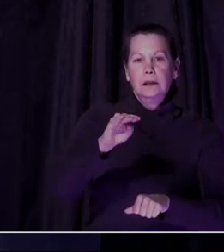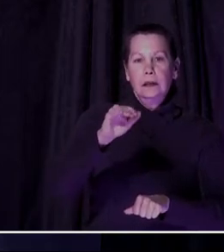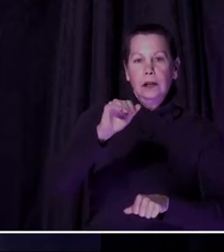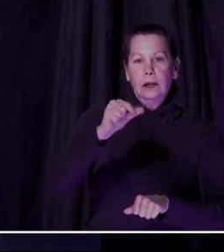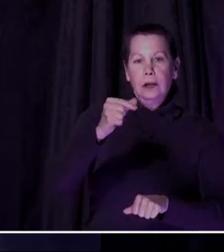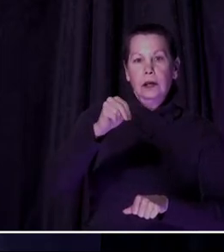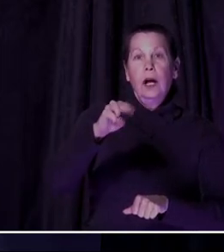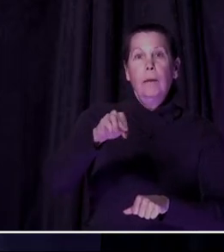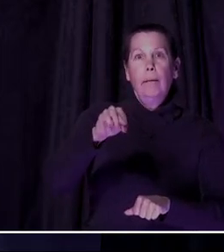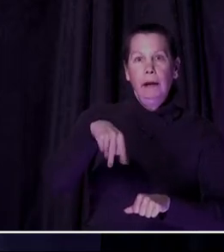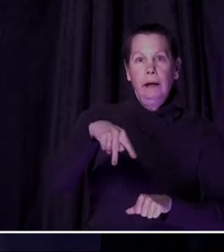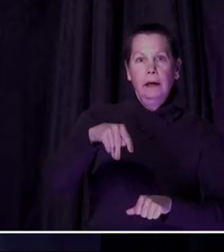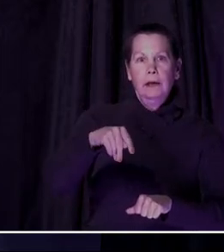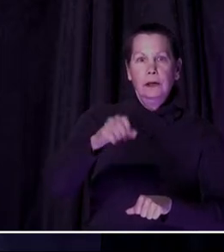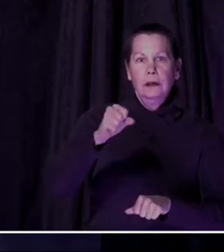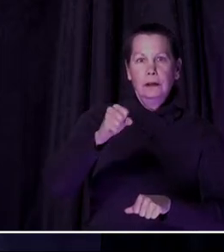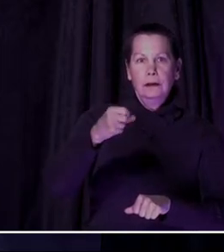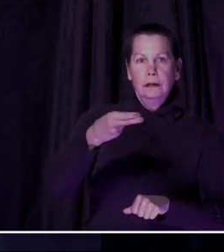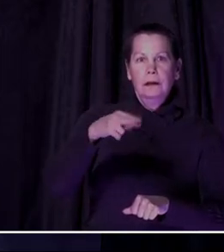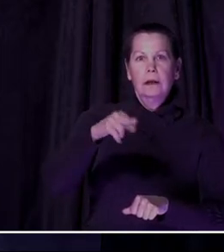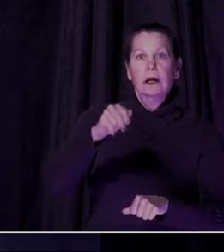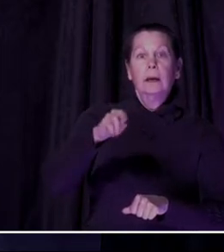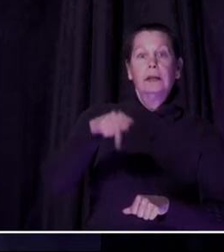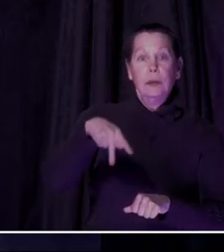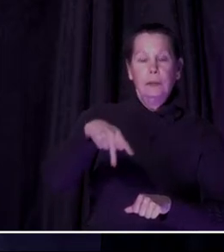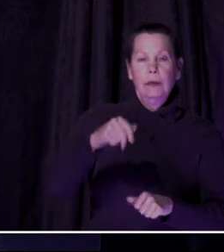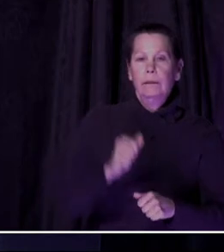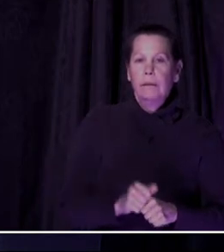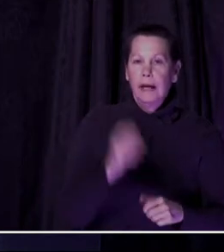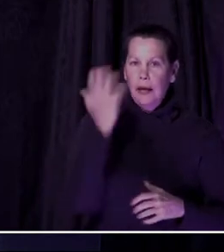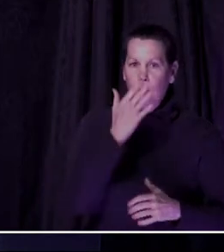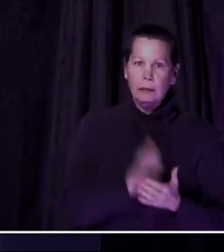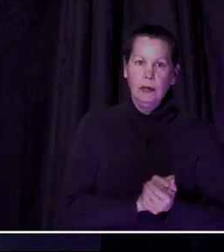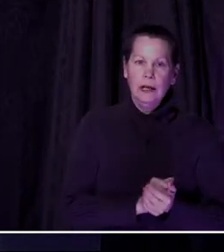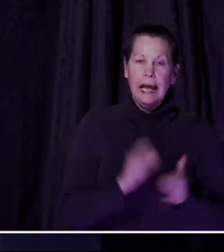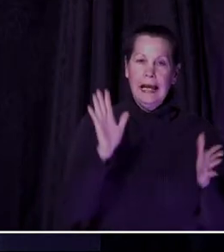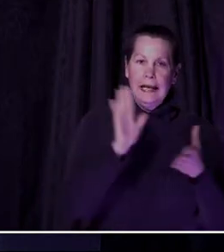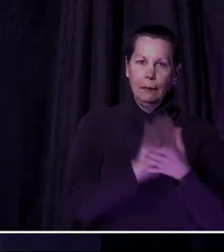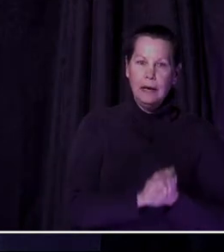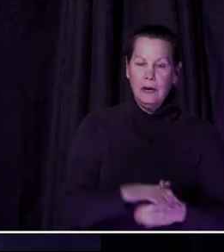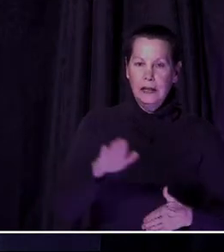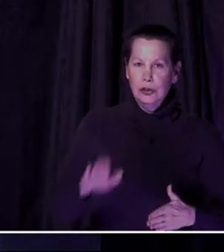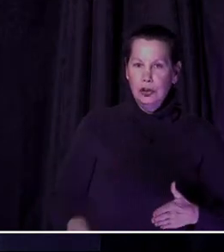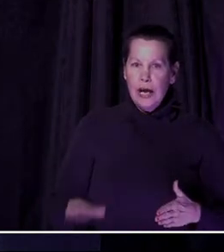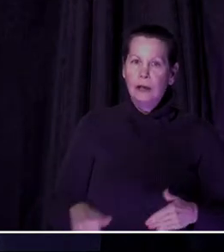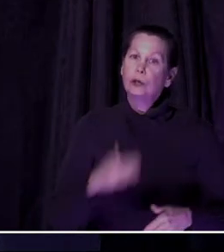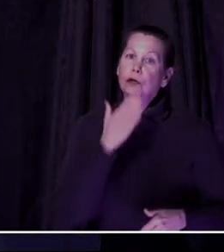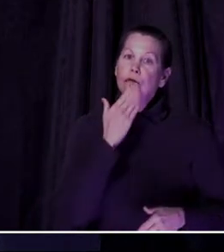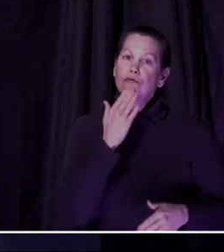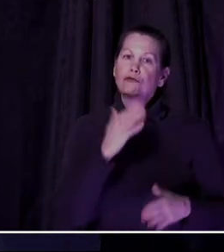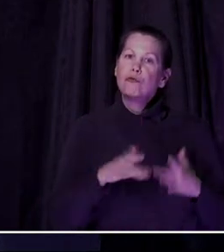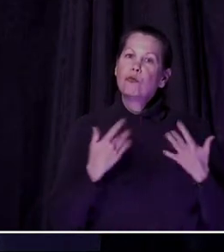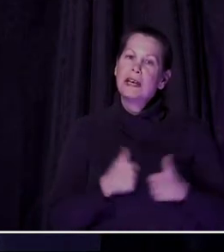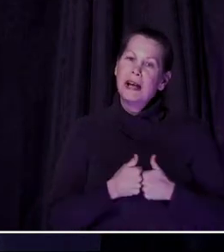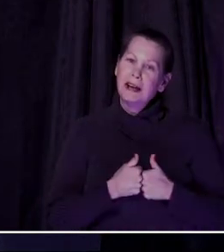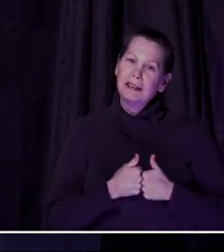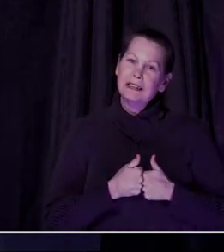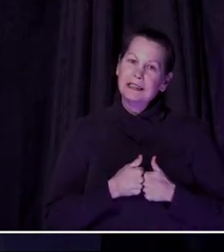Incredible. And last but not least, top it off, he married his childhood sweetheart,